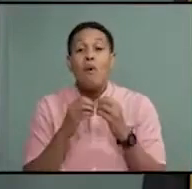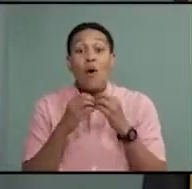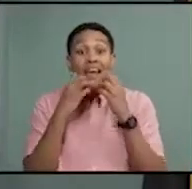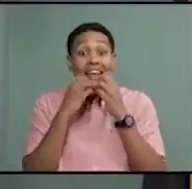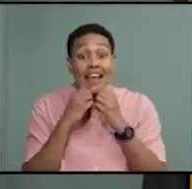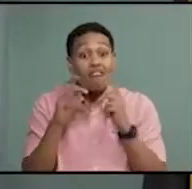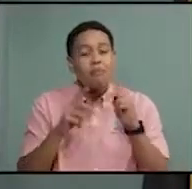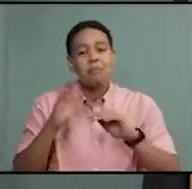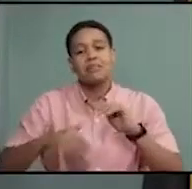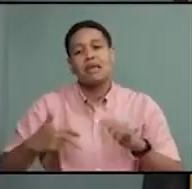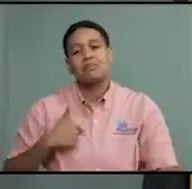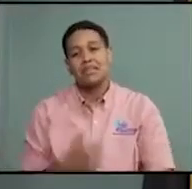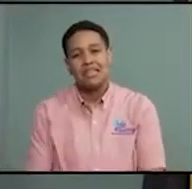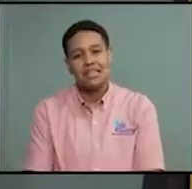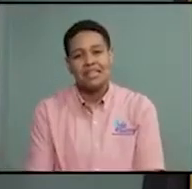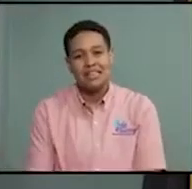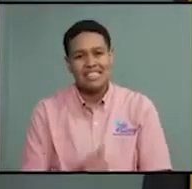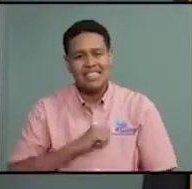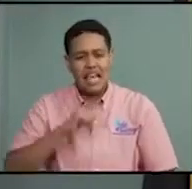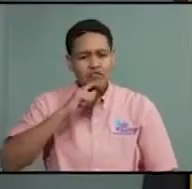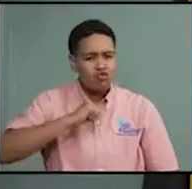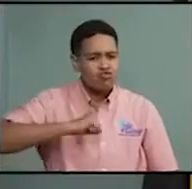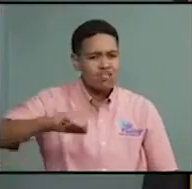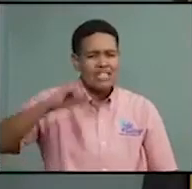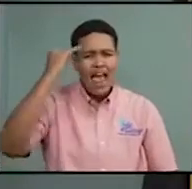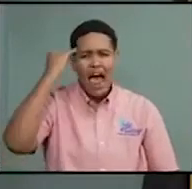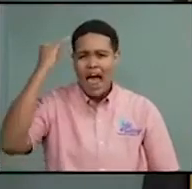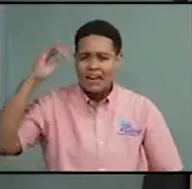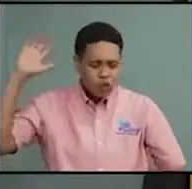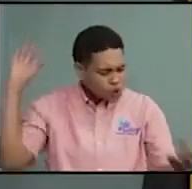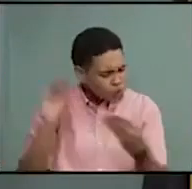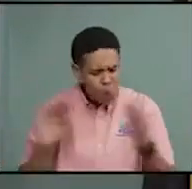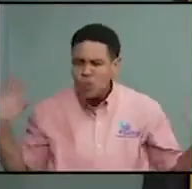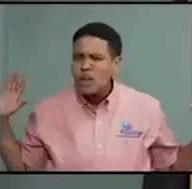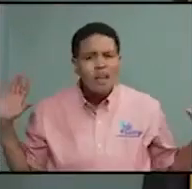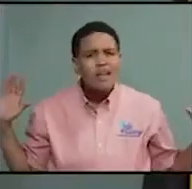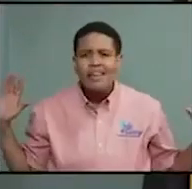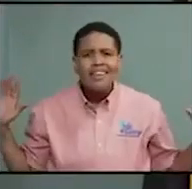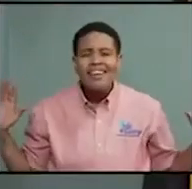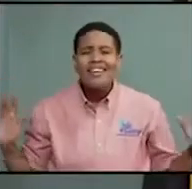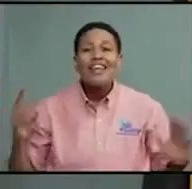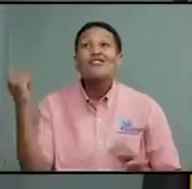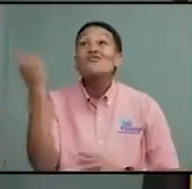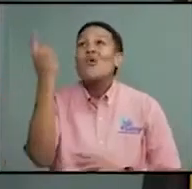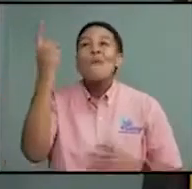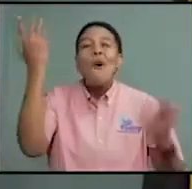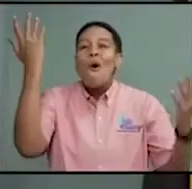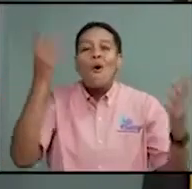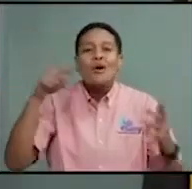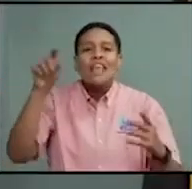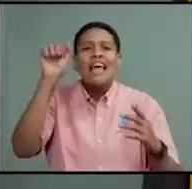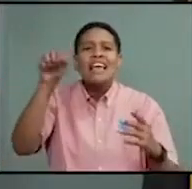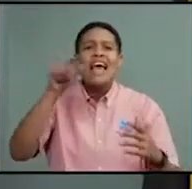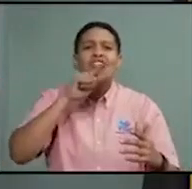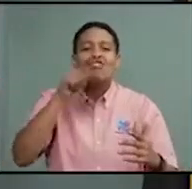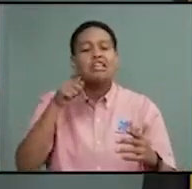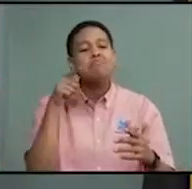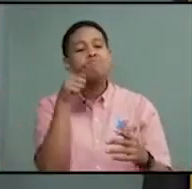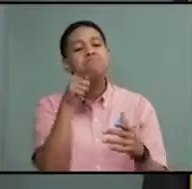people than I do. And I reject the idea totally that somehow they can